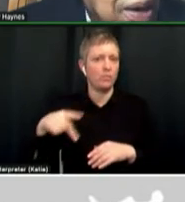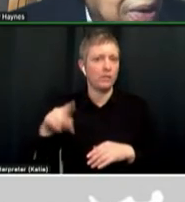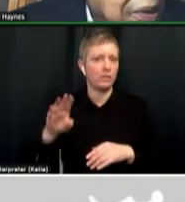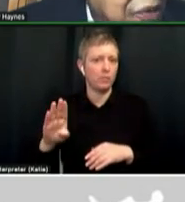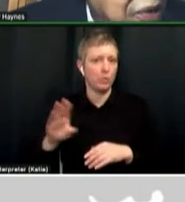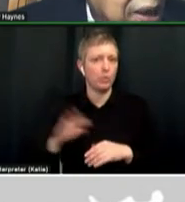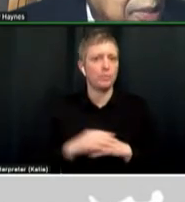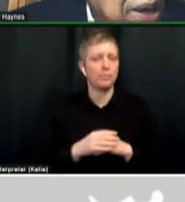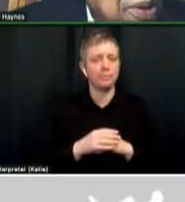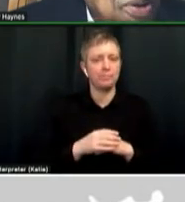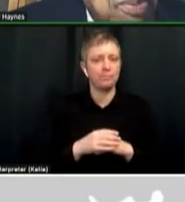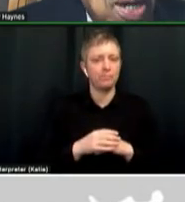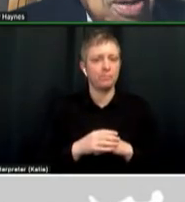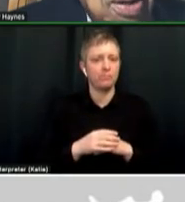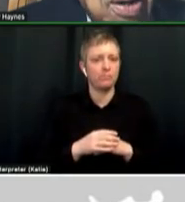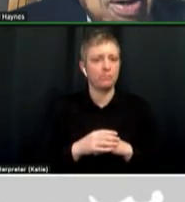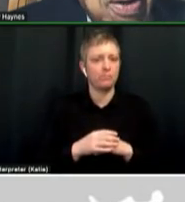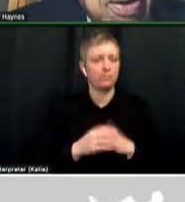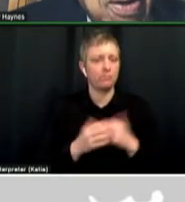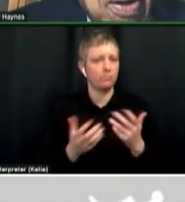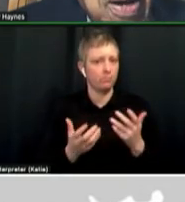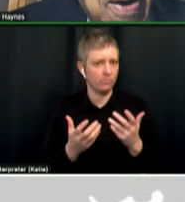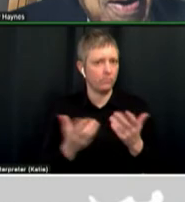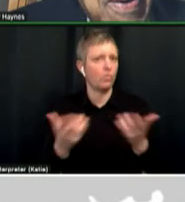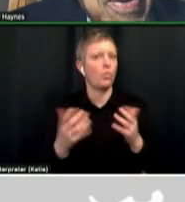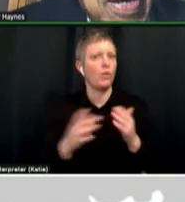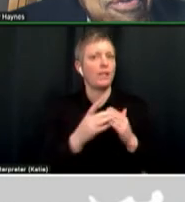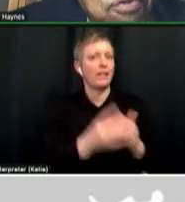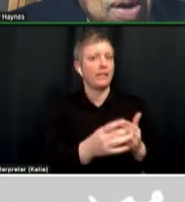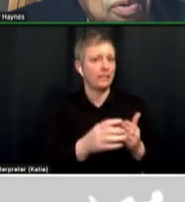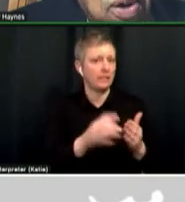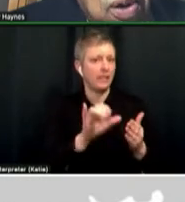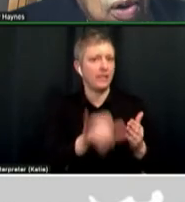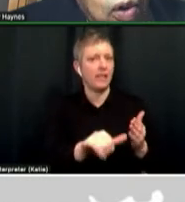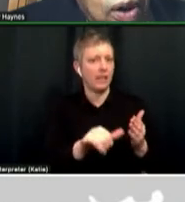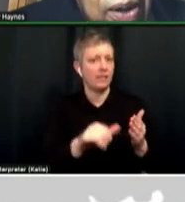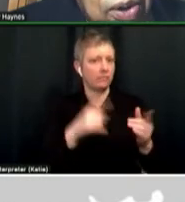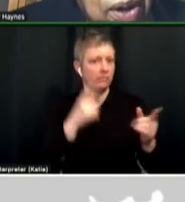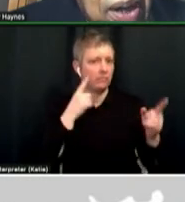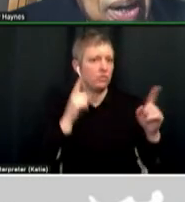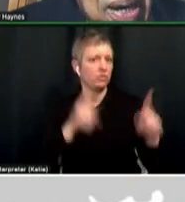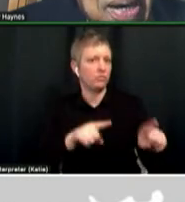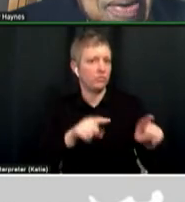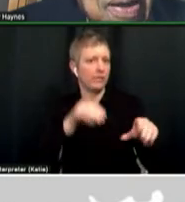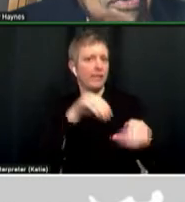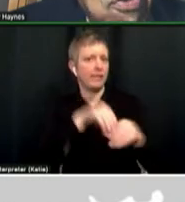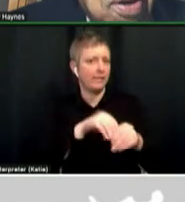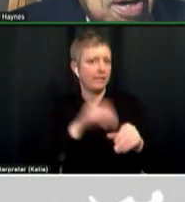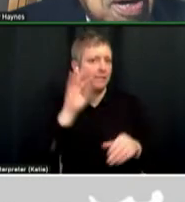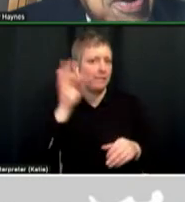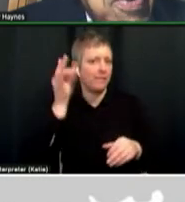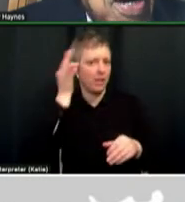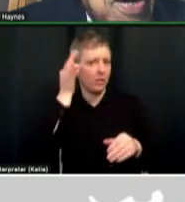the settlement agreement in federal court. And